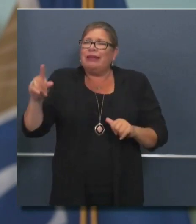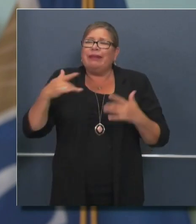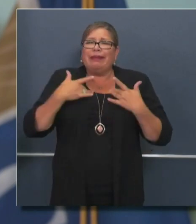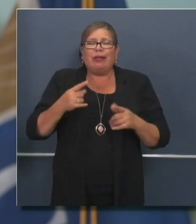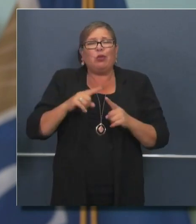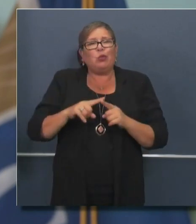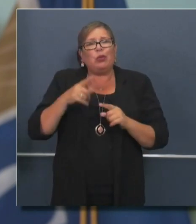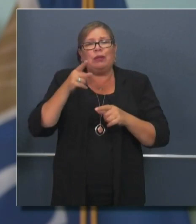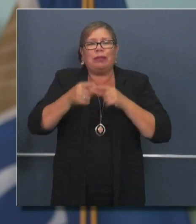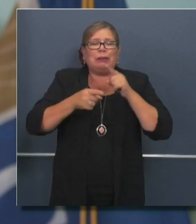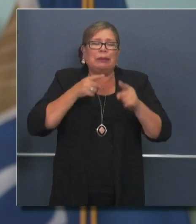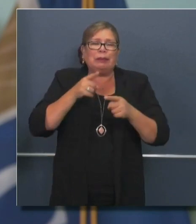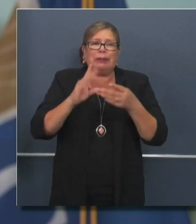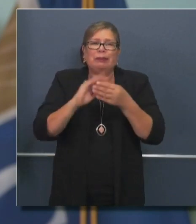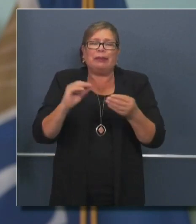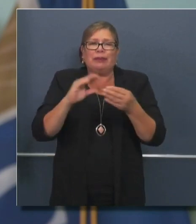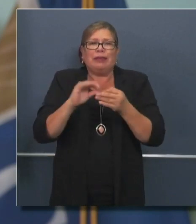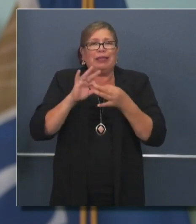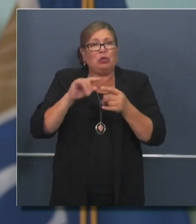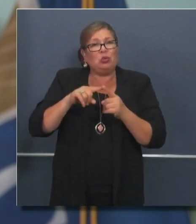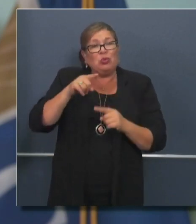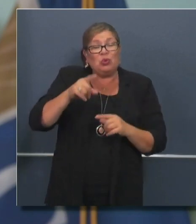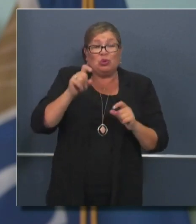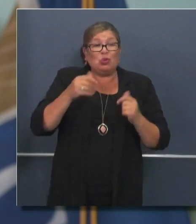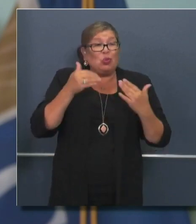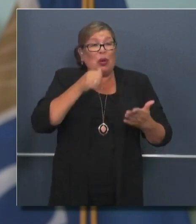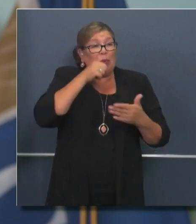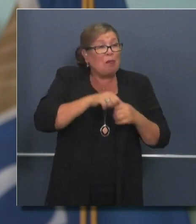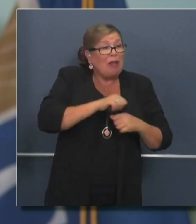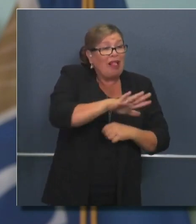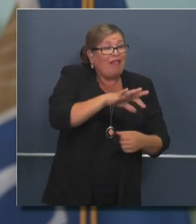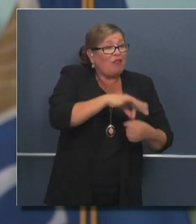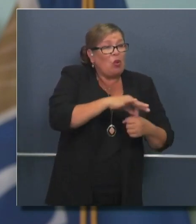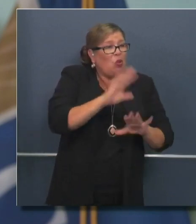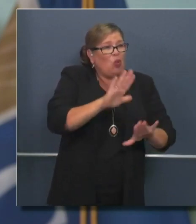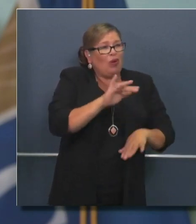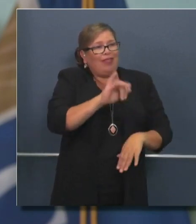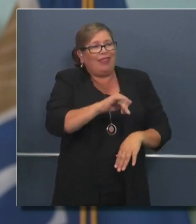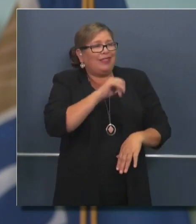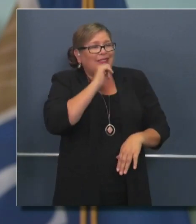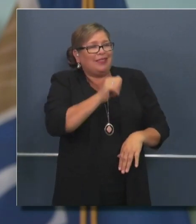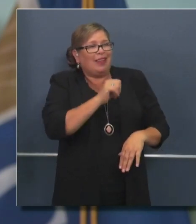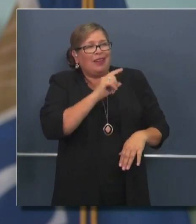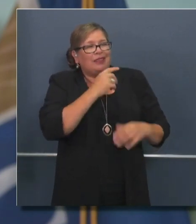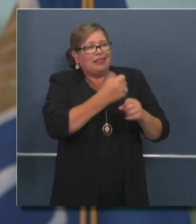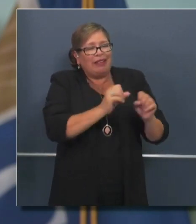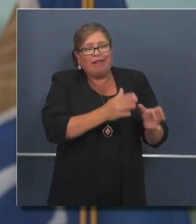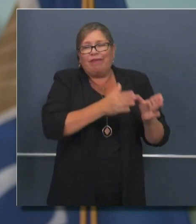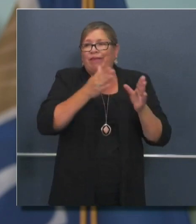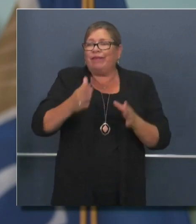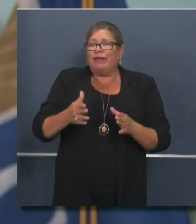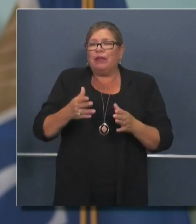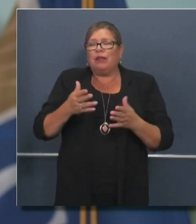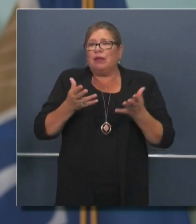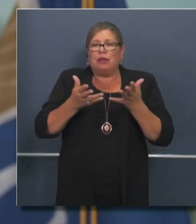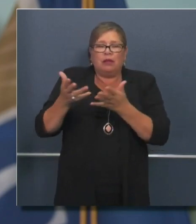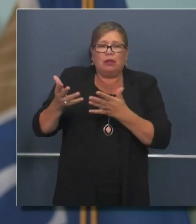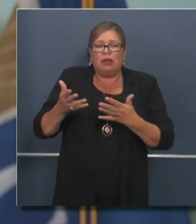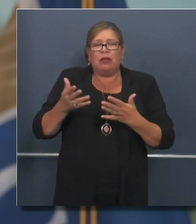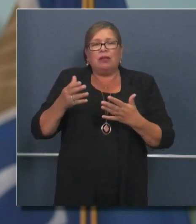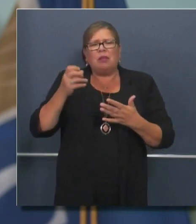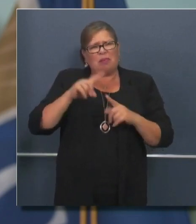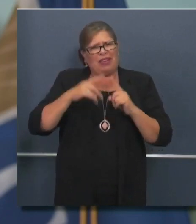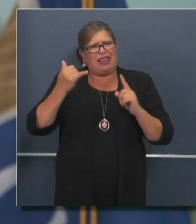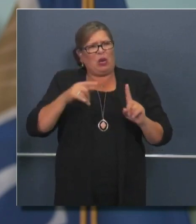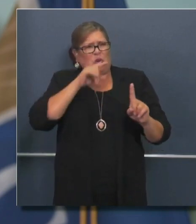you and this election process? And should these California companies, Twitter, Facebook, be in the business of fact-checking what public officials post